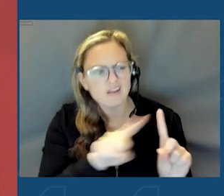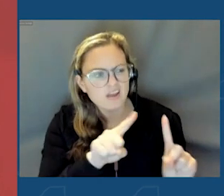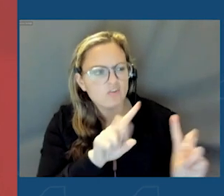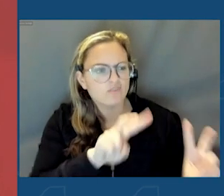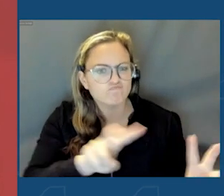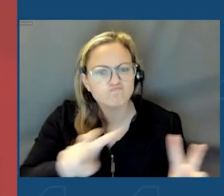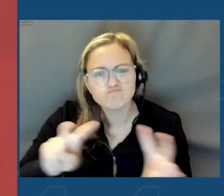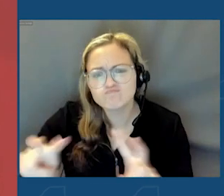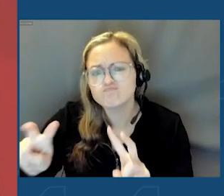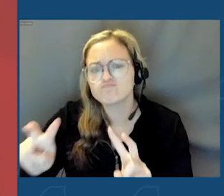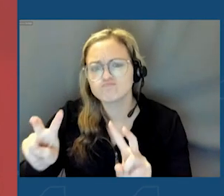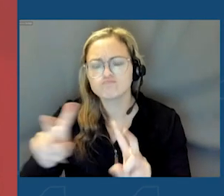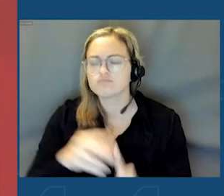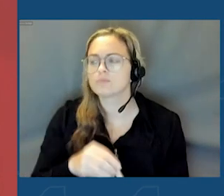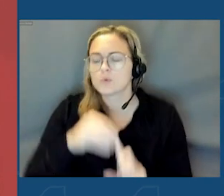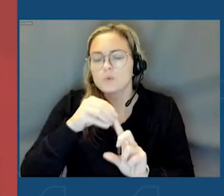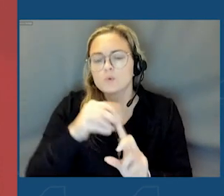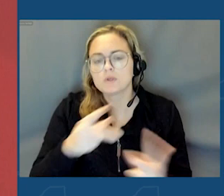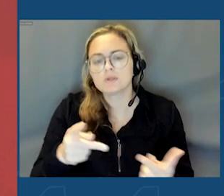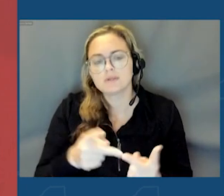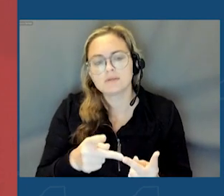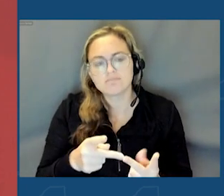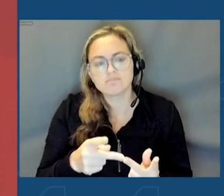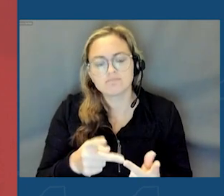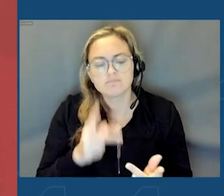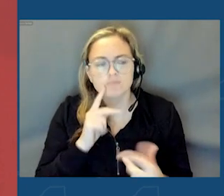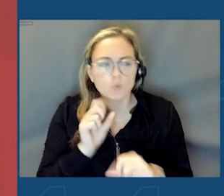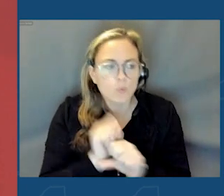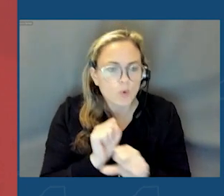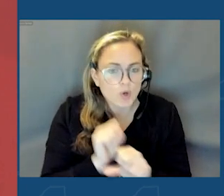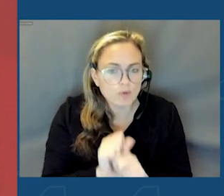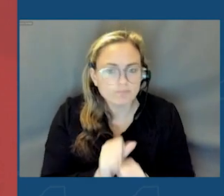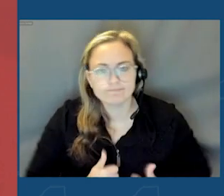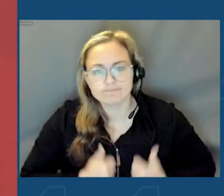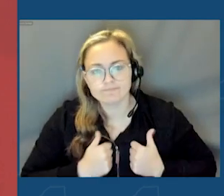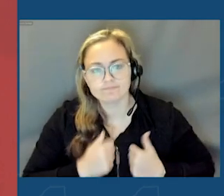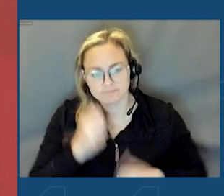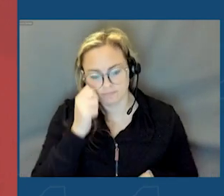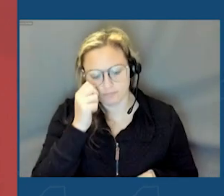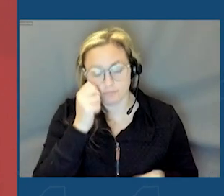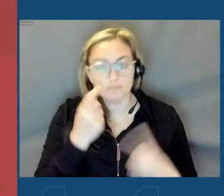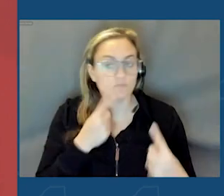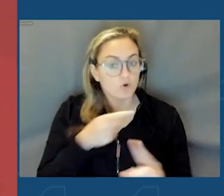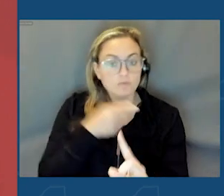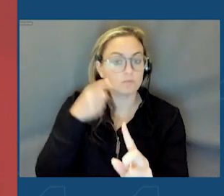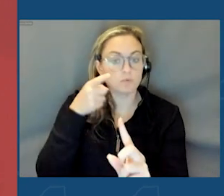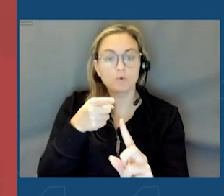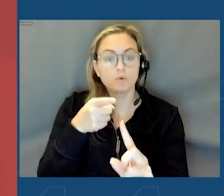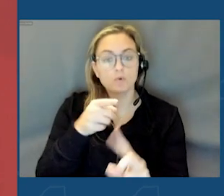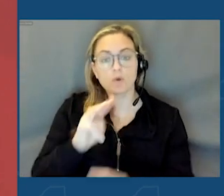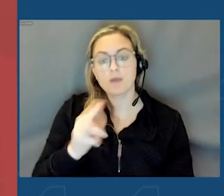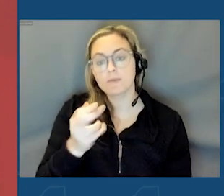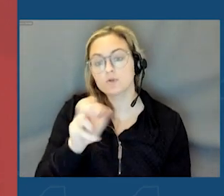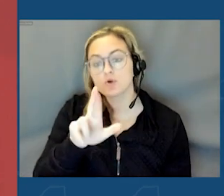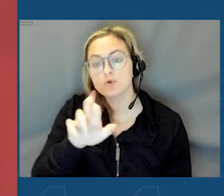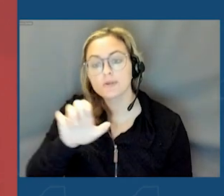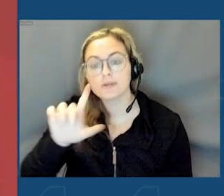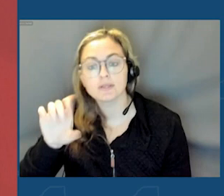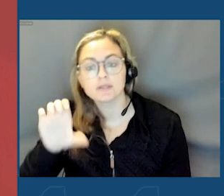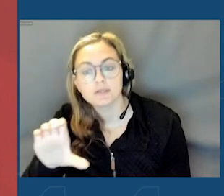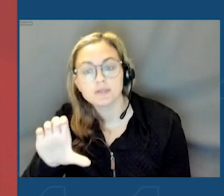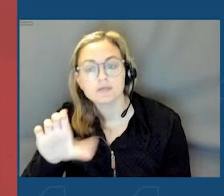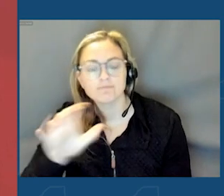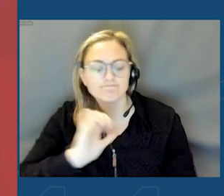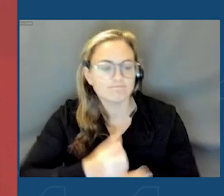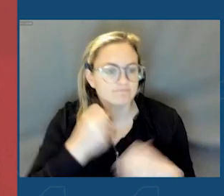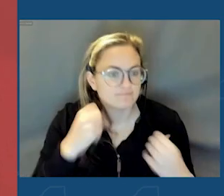a unique destination, place to work and live. To achieve that mission, the MHREDC has put in place a strategy of